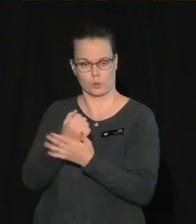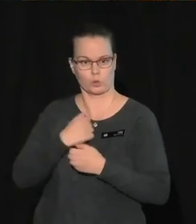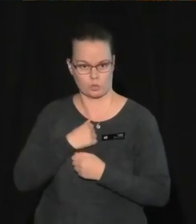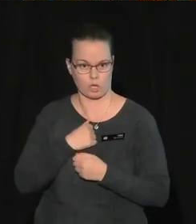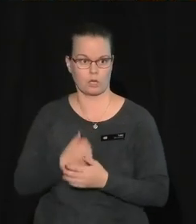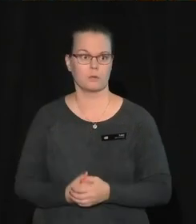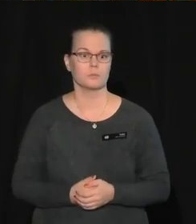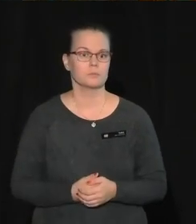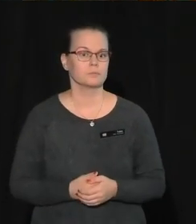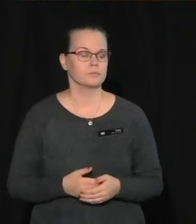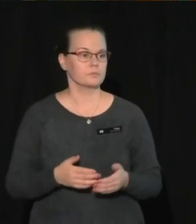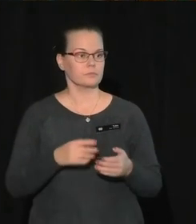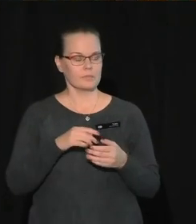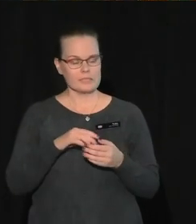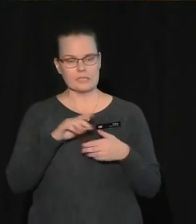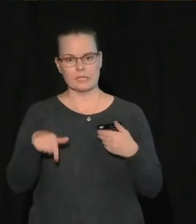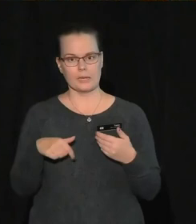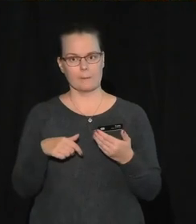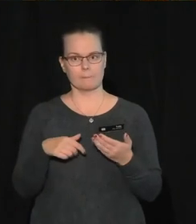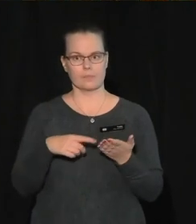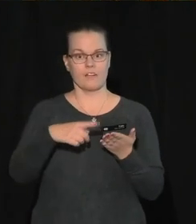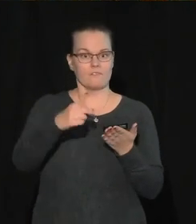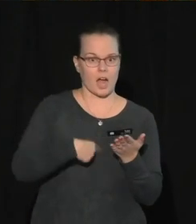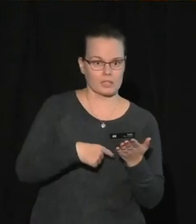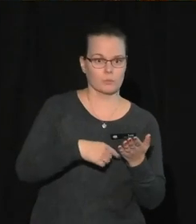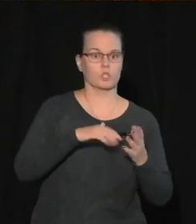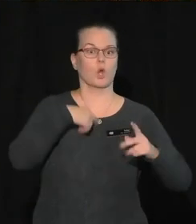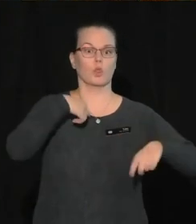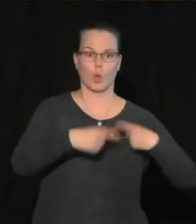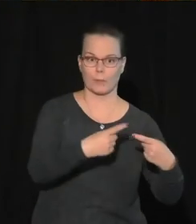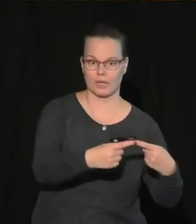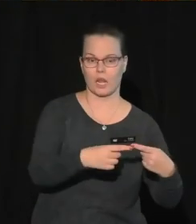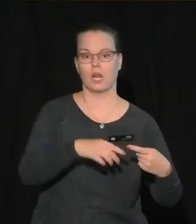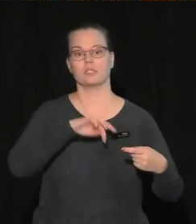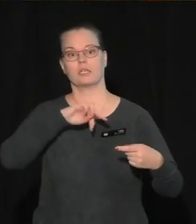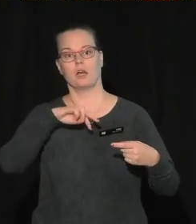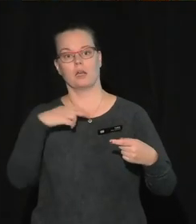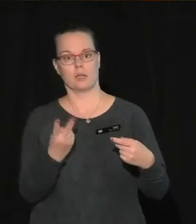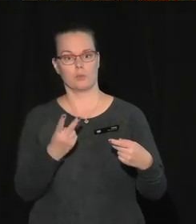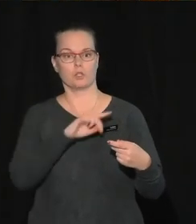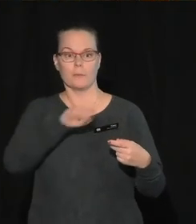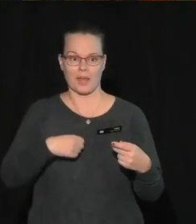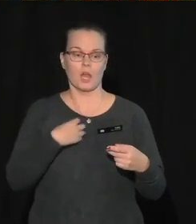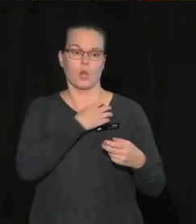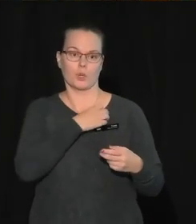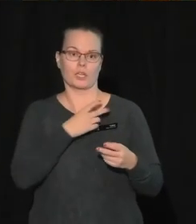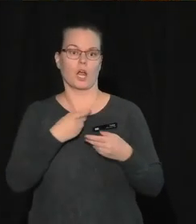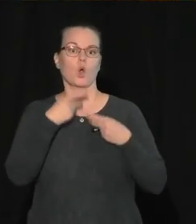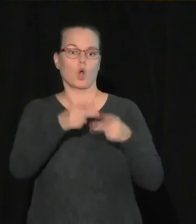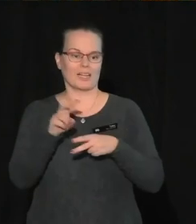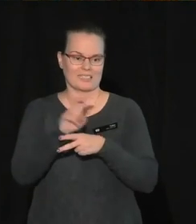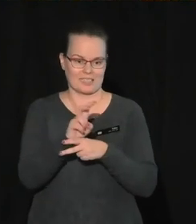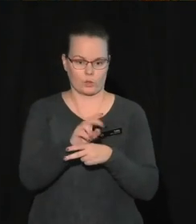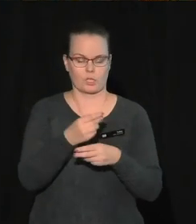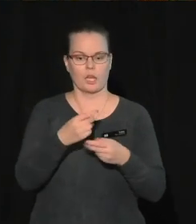we have put in the Act are requirements that are functional, and we have tried to follow up a design for